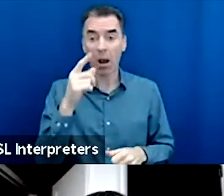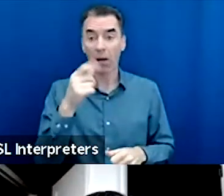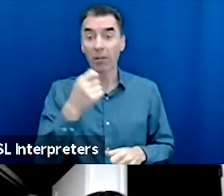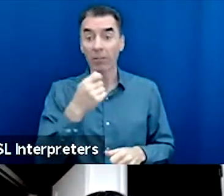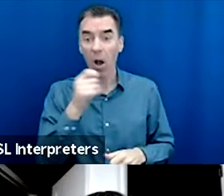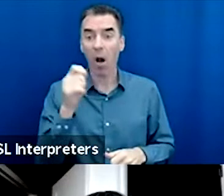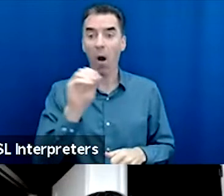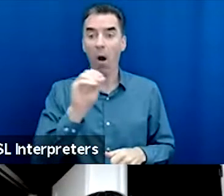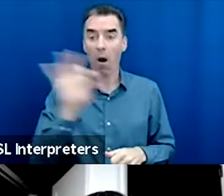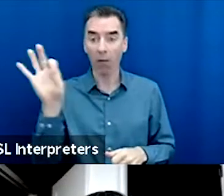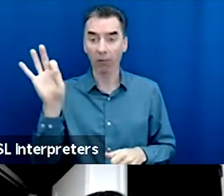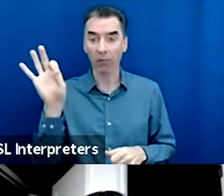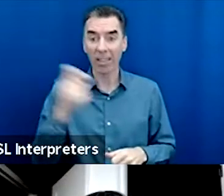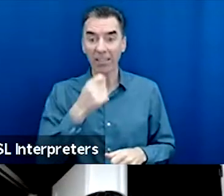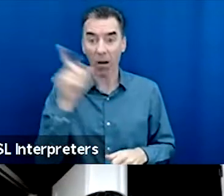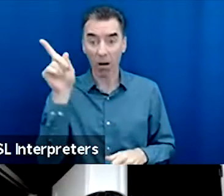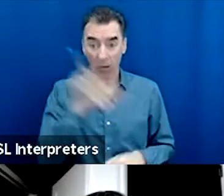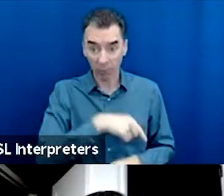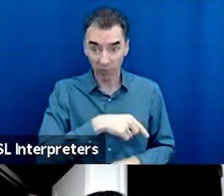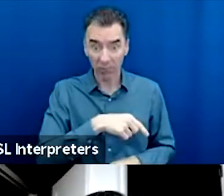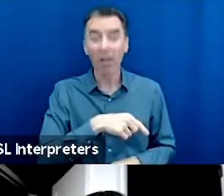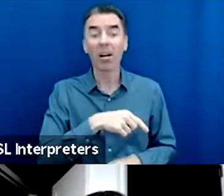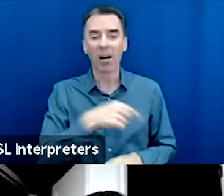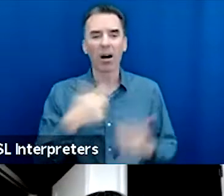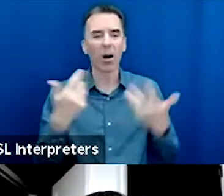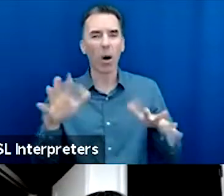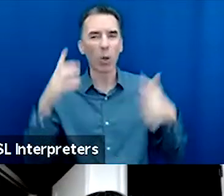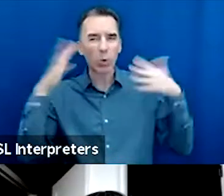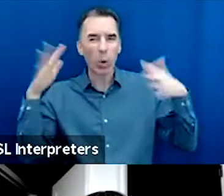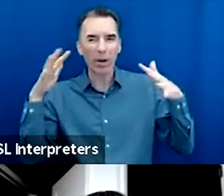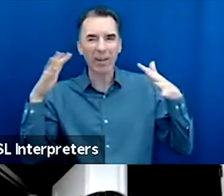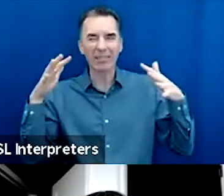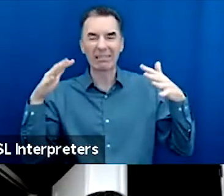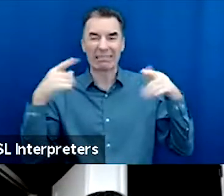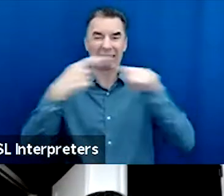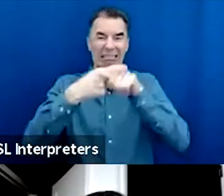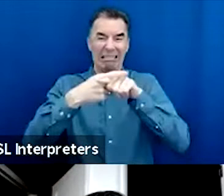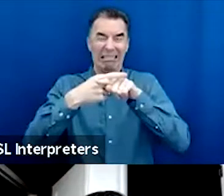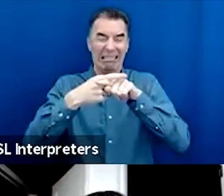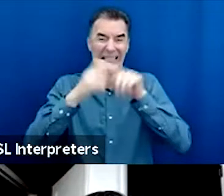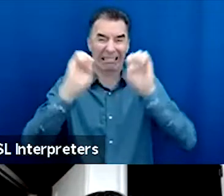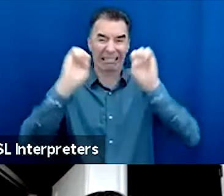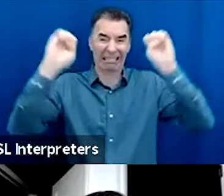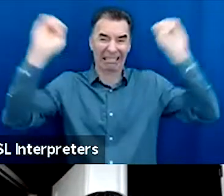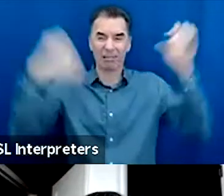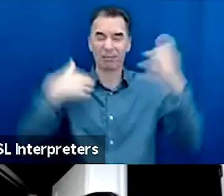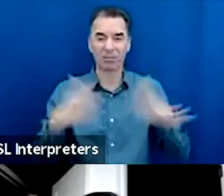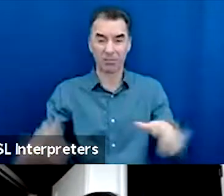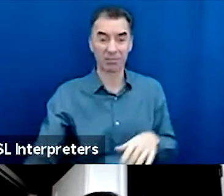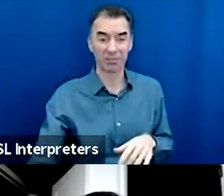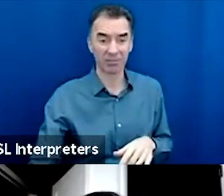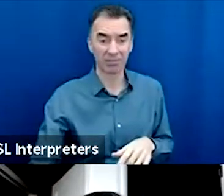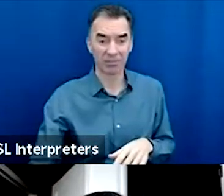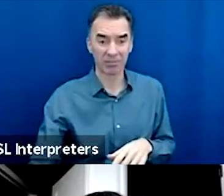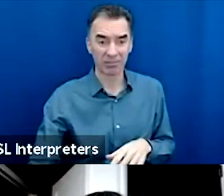if you are not actually speaking, so that we don't get any feedback. And if you have a question, there should be